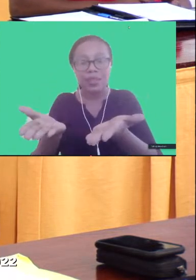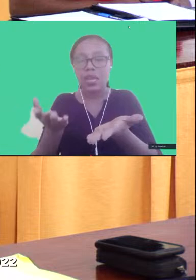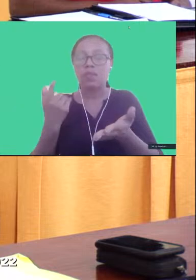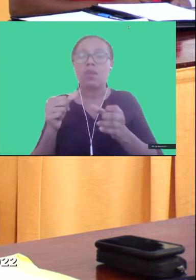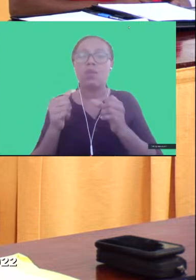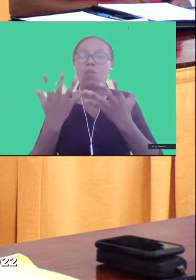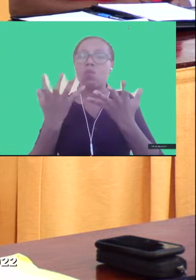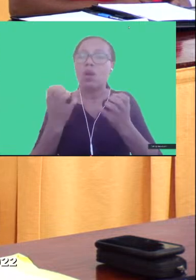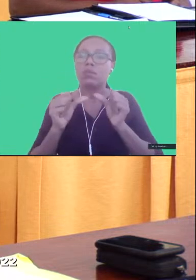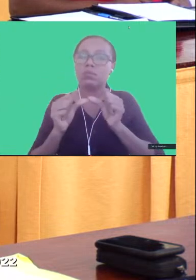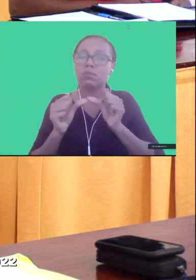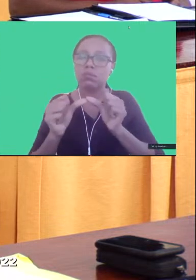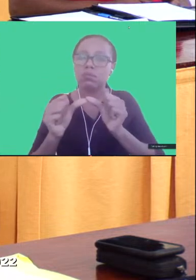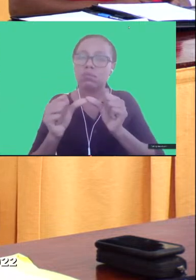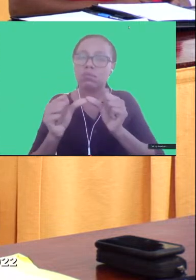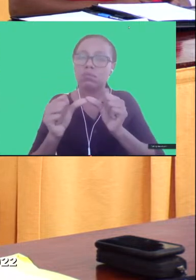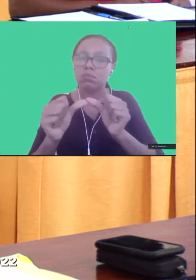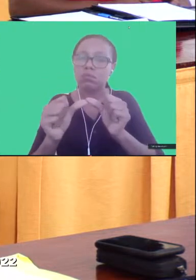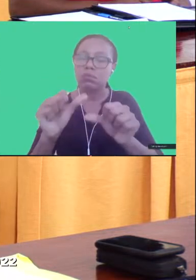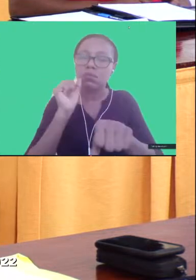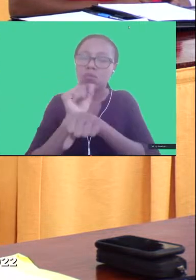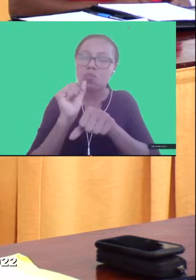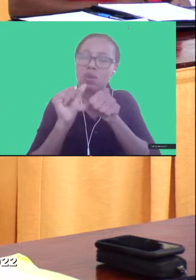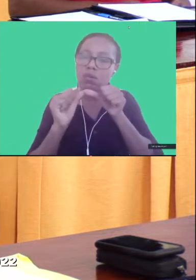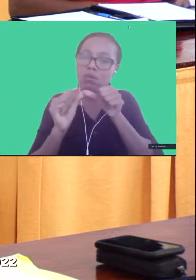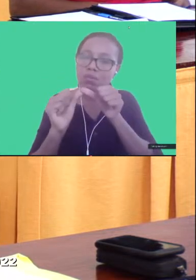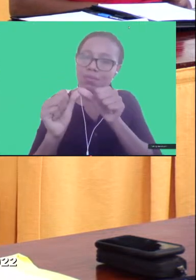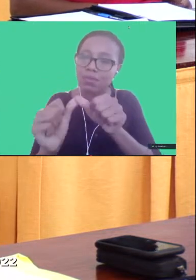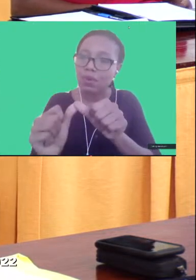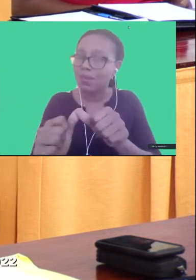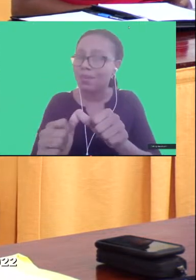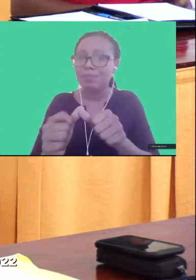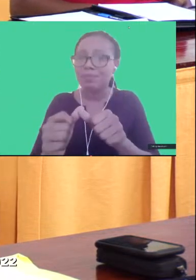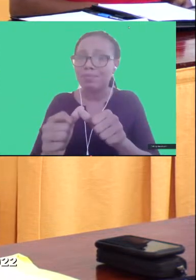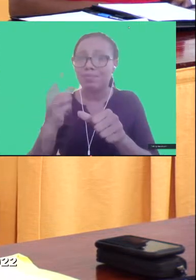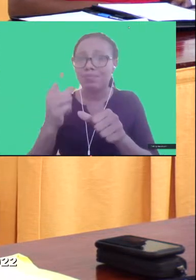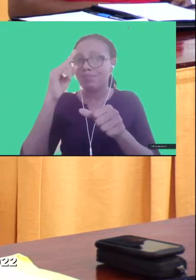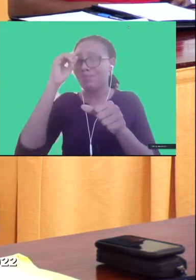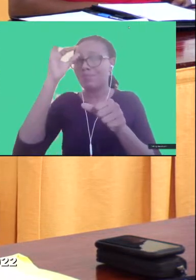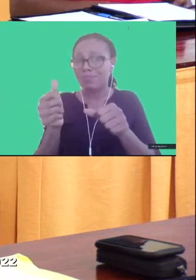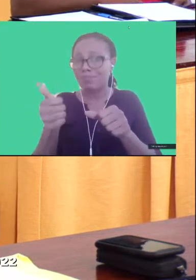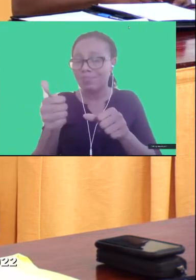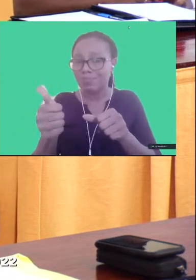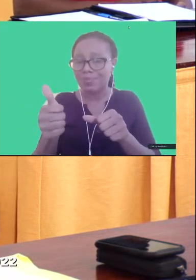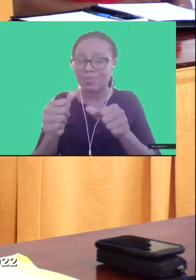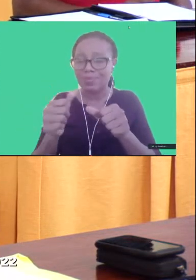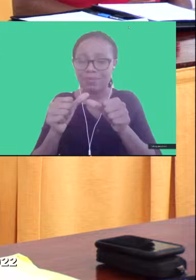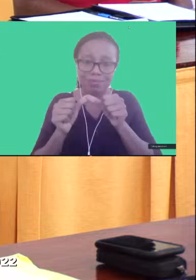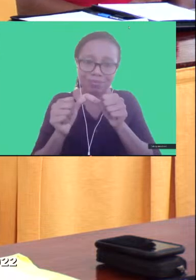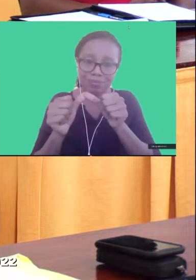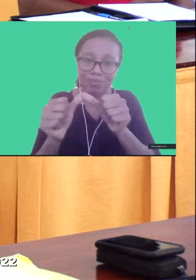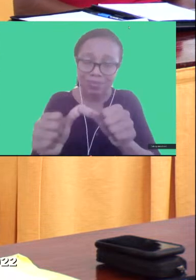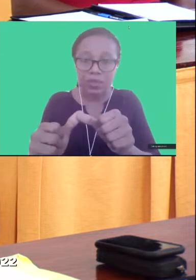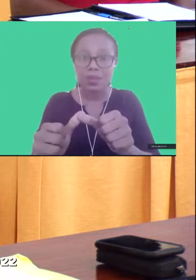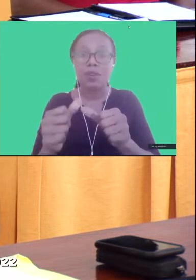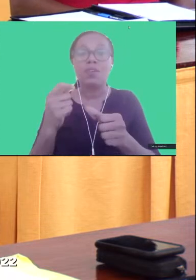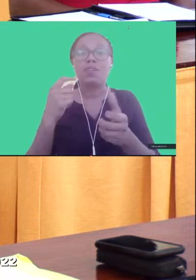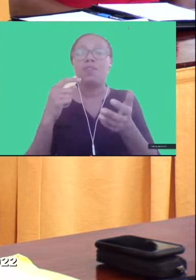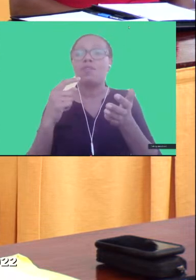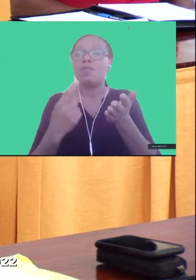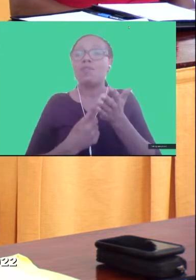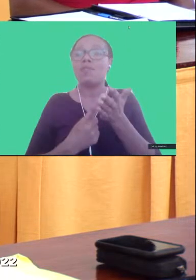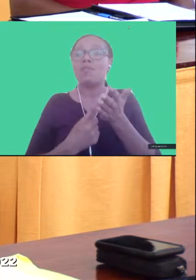Ghana, and the Honourable Member for St. Philip West and I would have traveled along a roadway where we